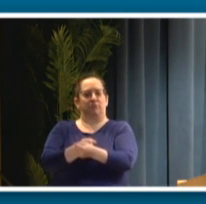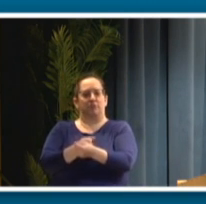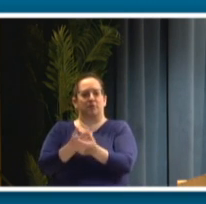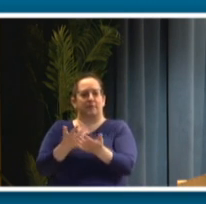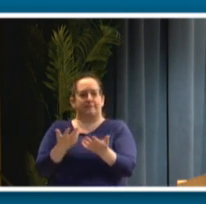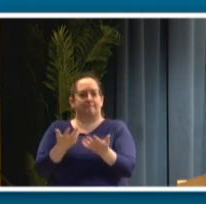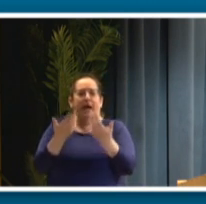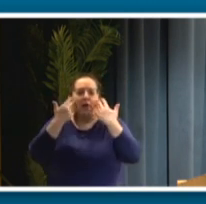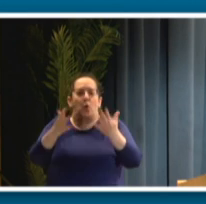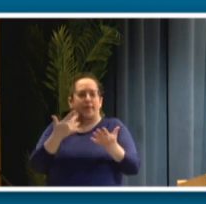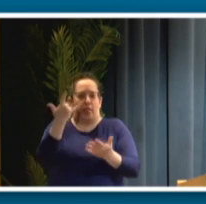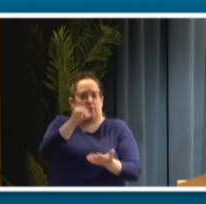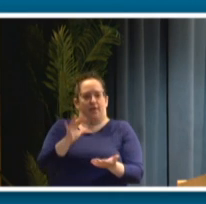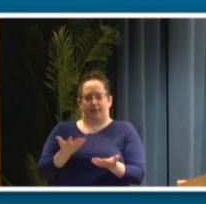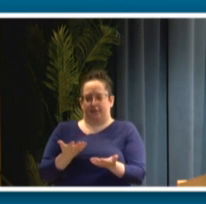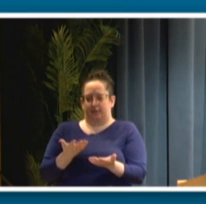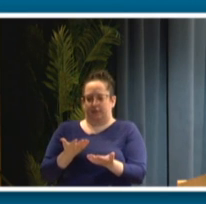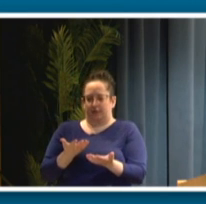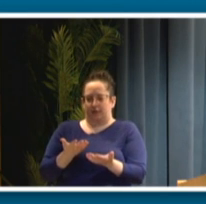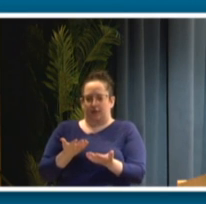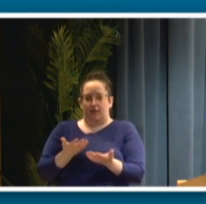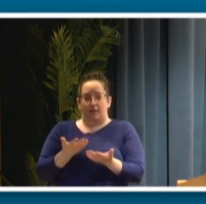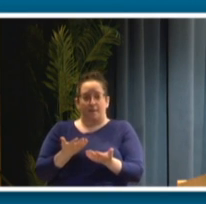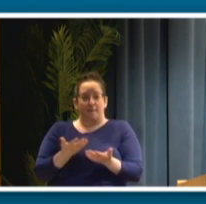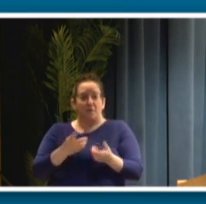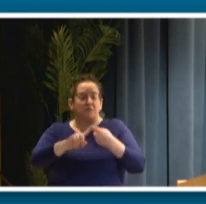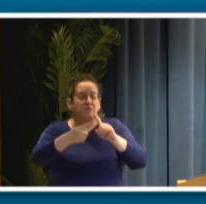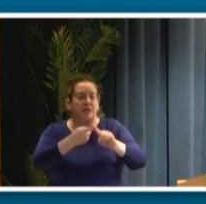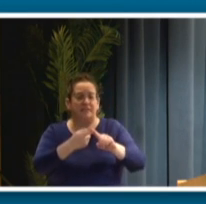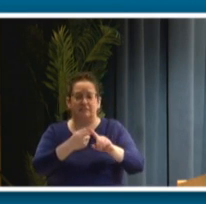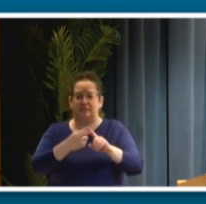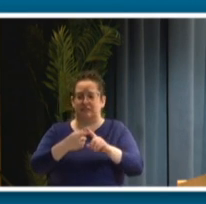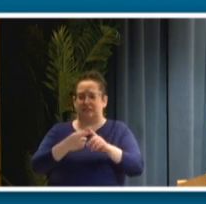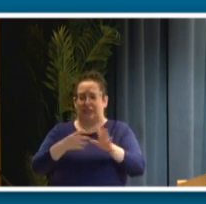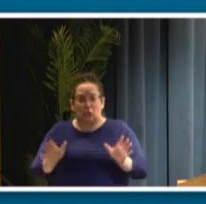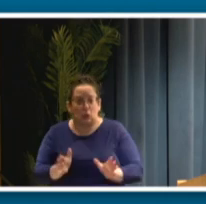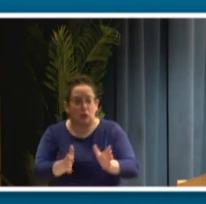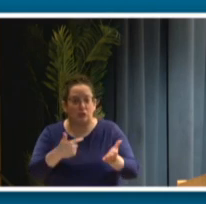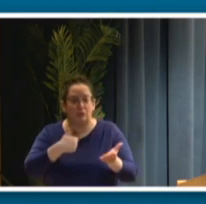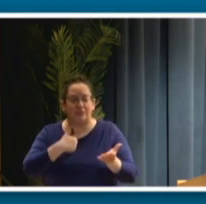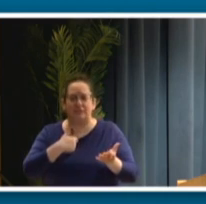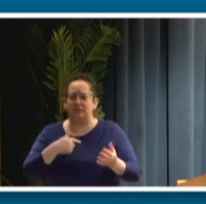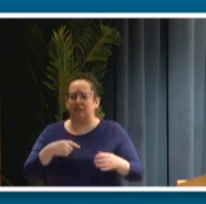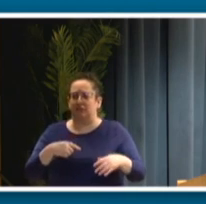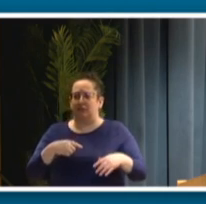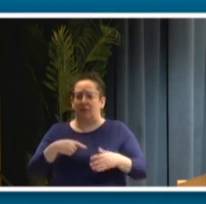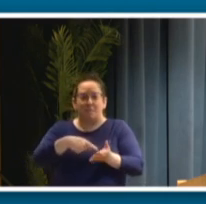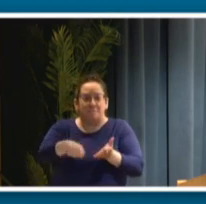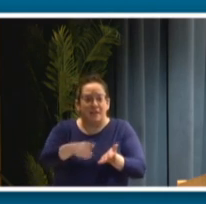me. It was my friends who helped to pay my rent, right? Good friends. Because